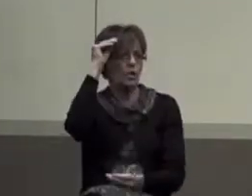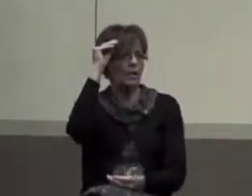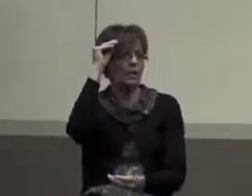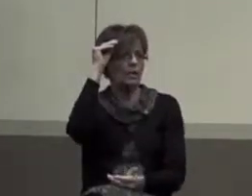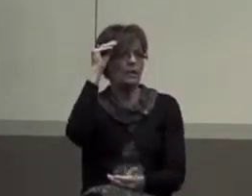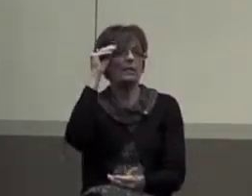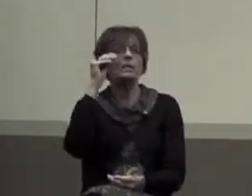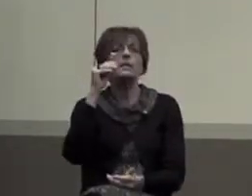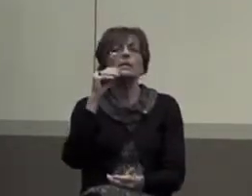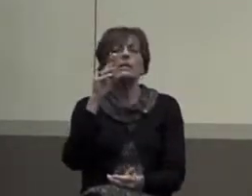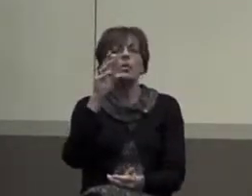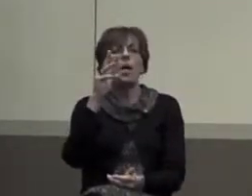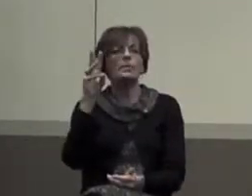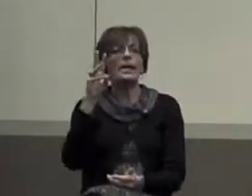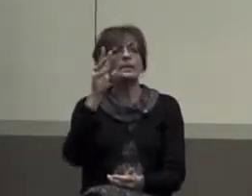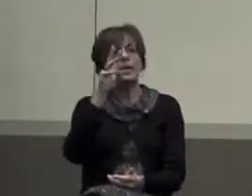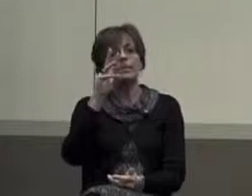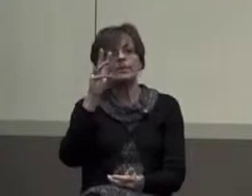website, and that's